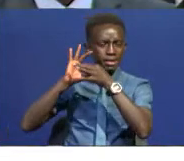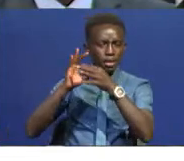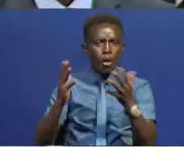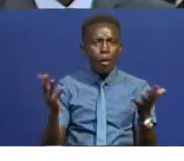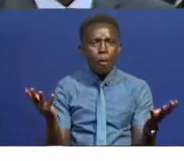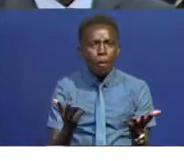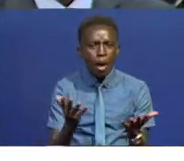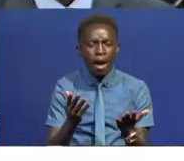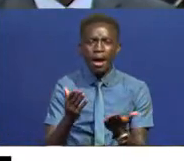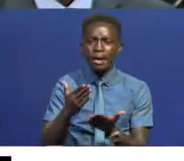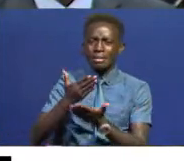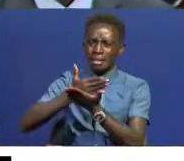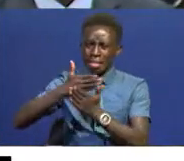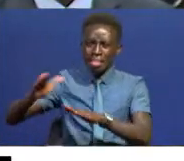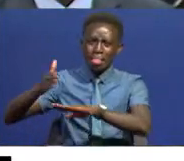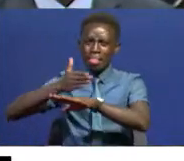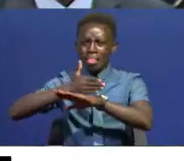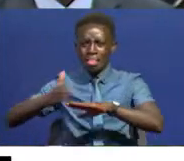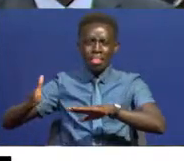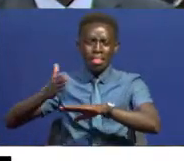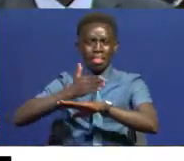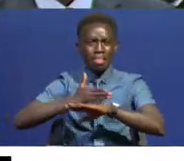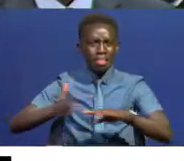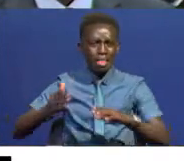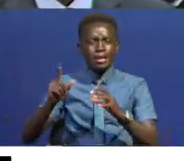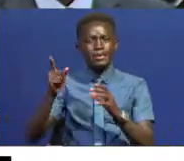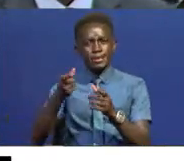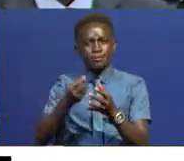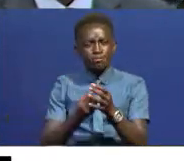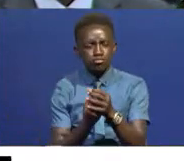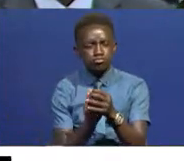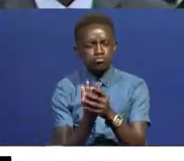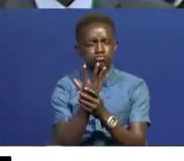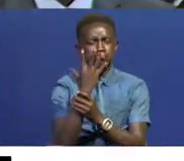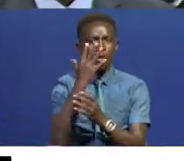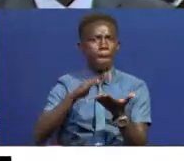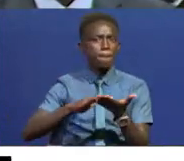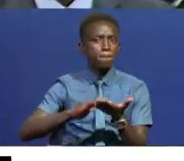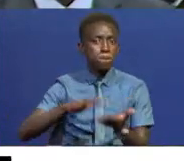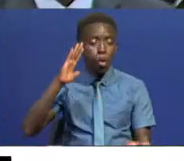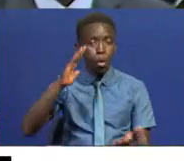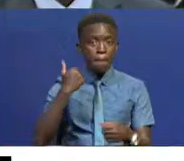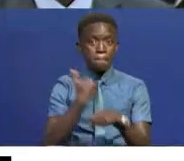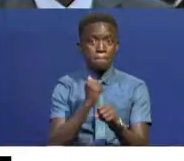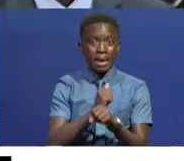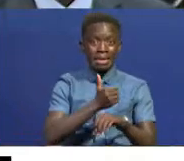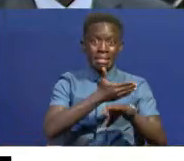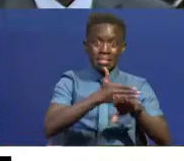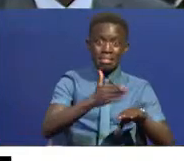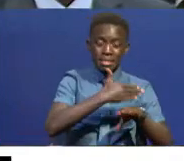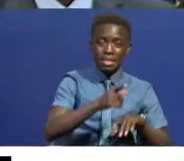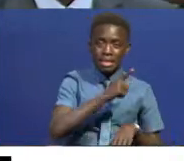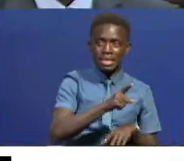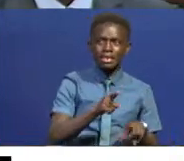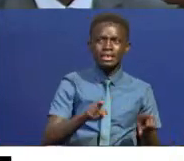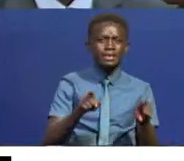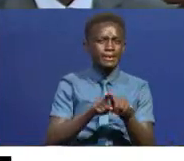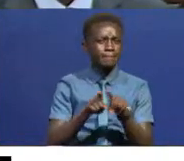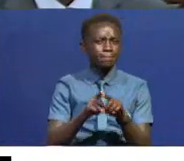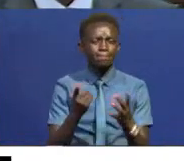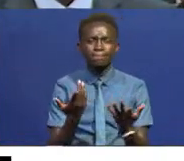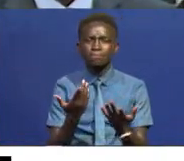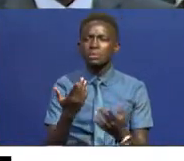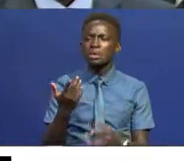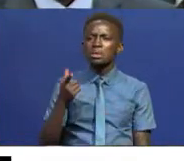has grown excessively, devouring development expenditure and depriving the country of opportunities